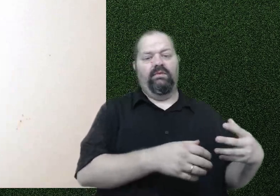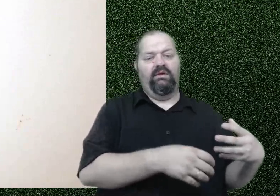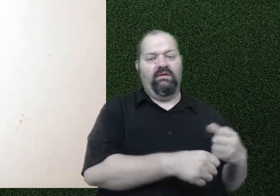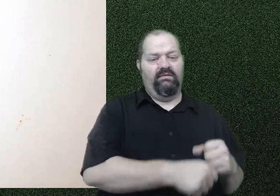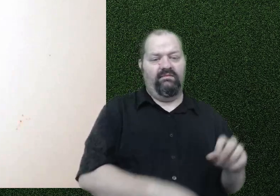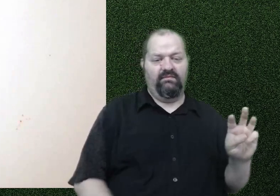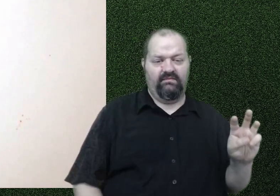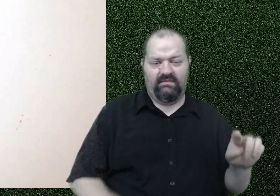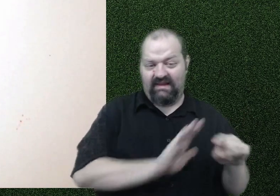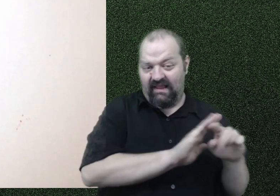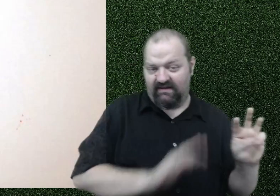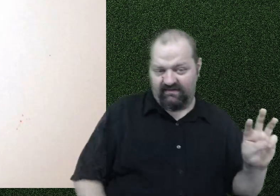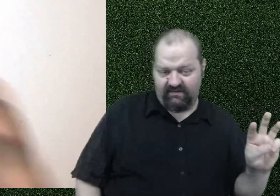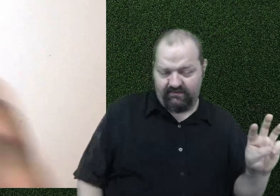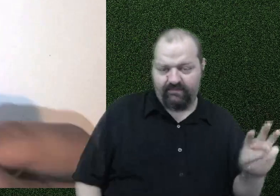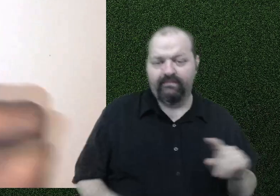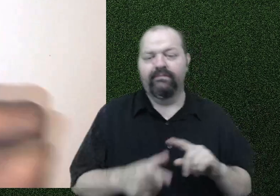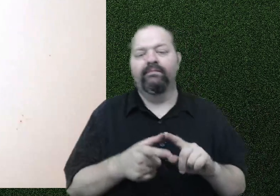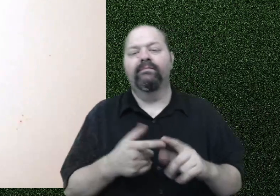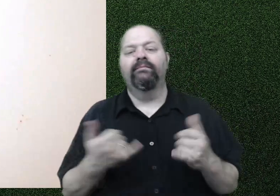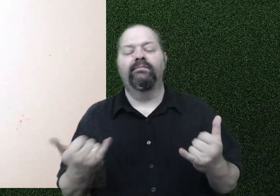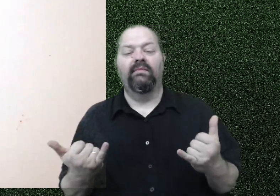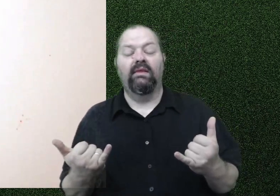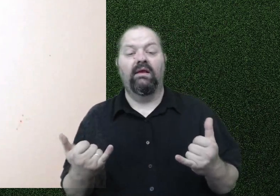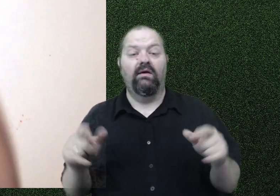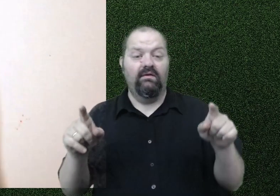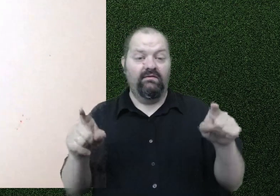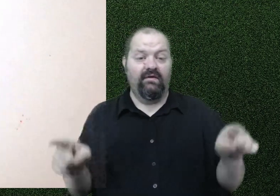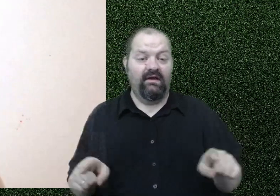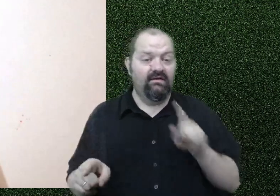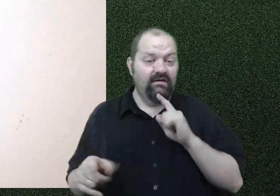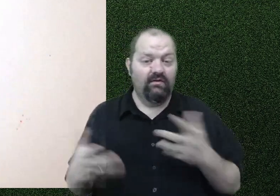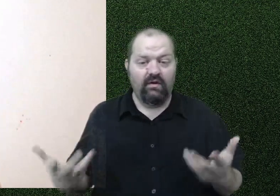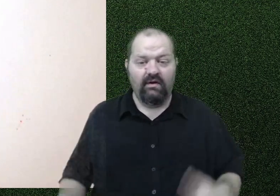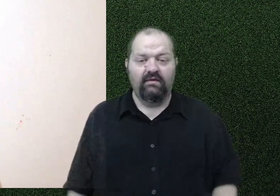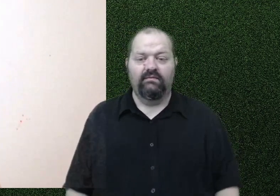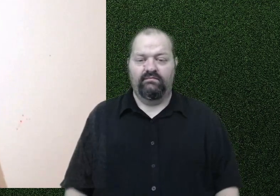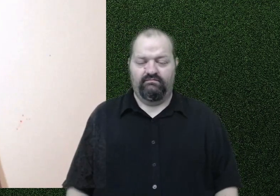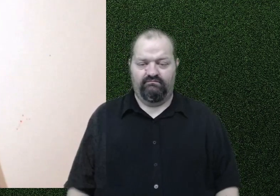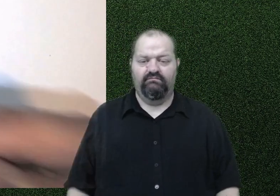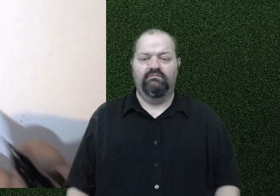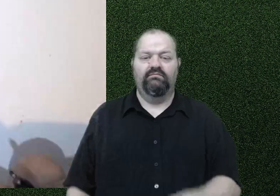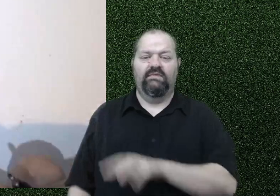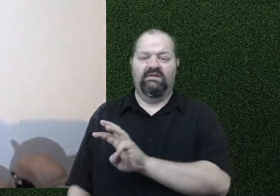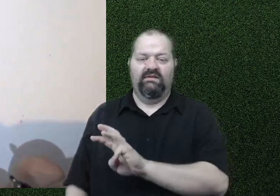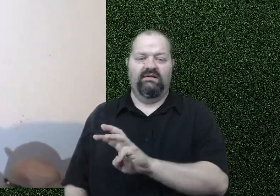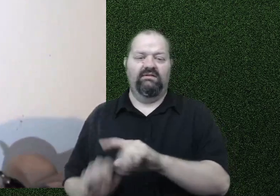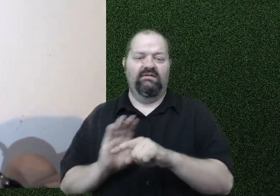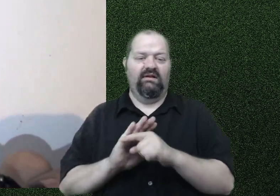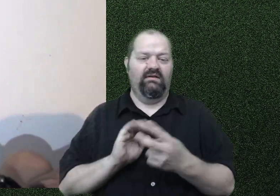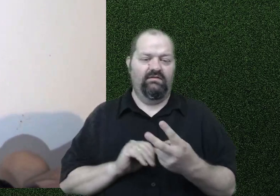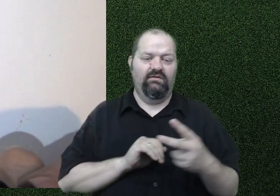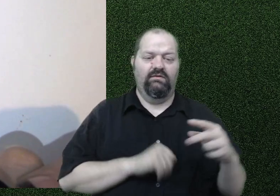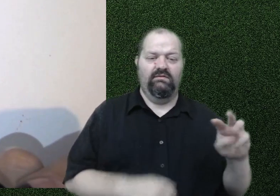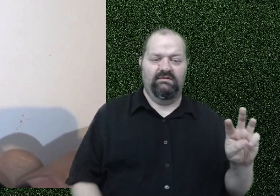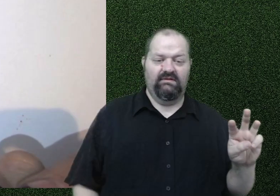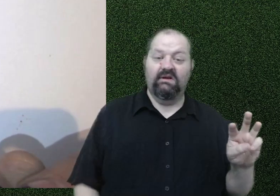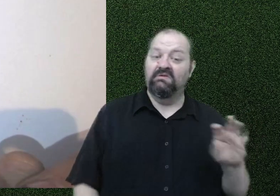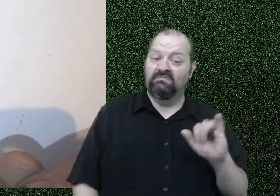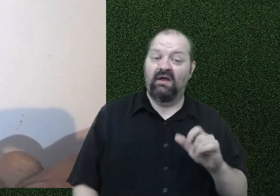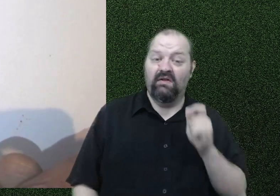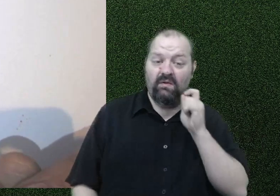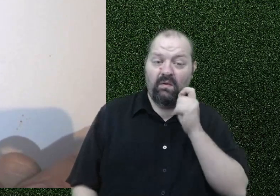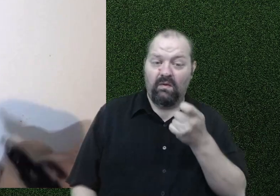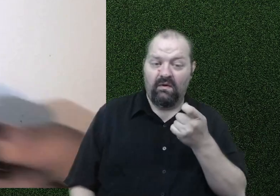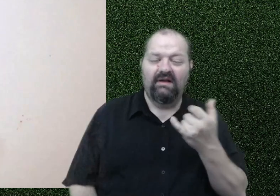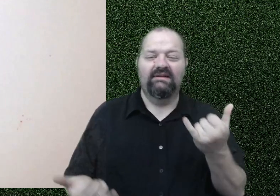-6. And so the vector AB is just 6, -2, -6. All right, that's cool. Now we're just